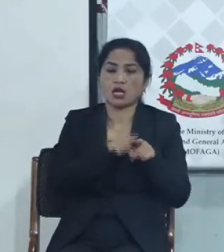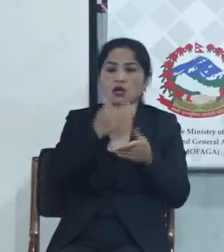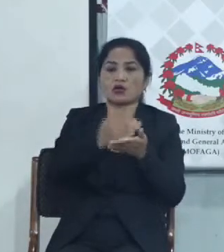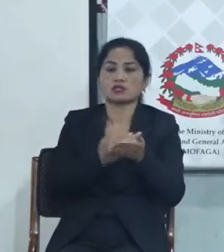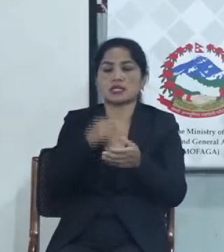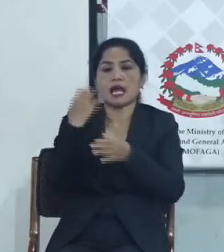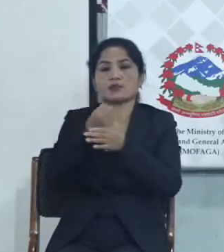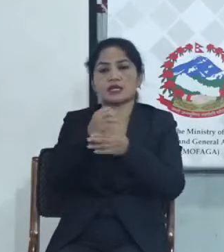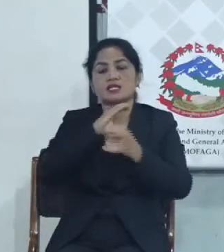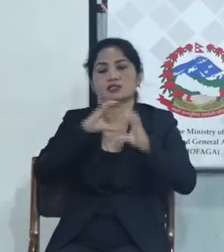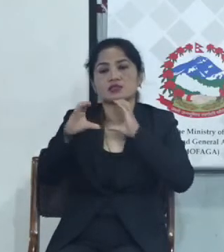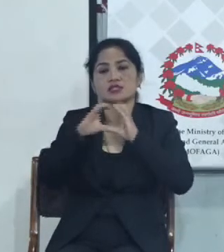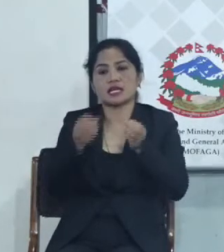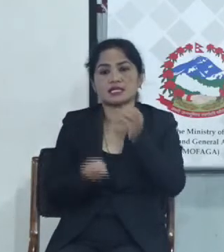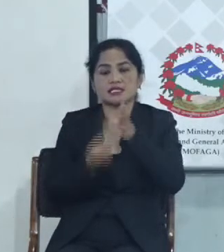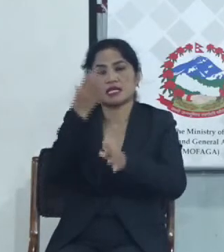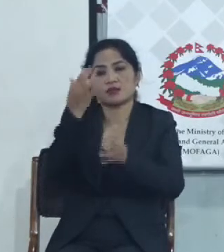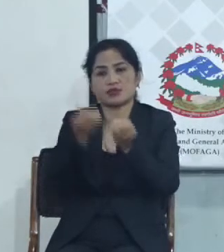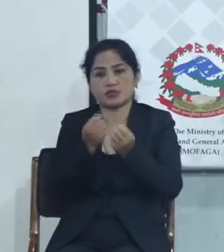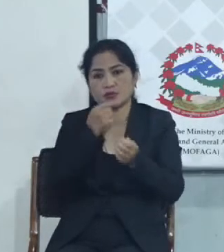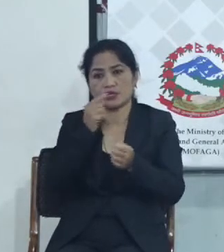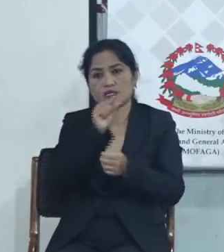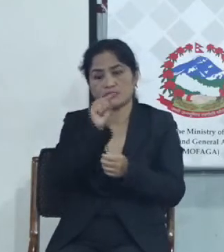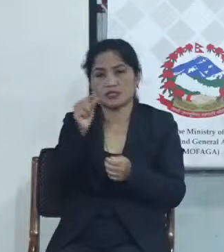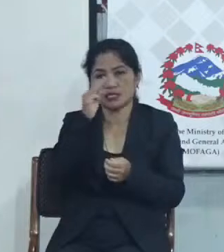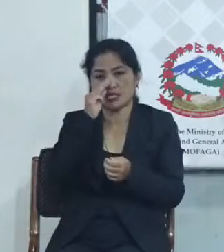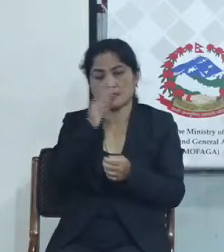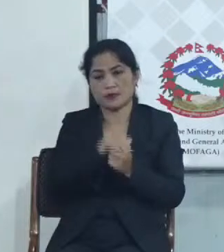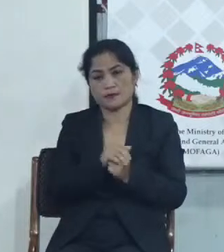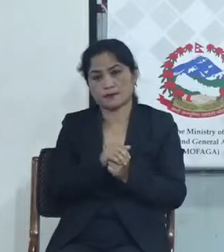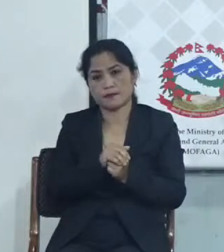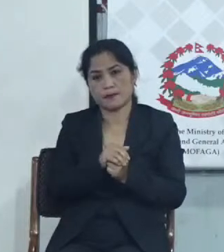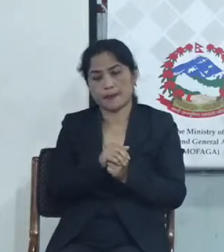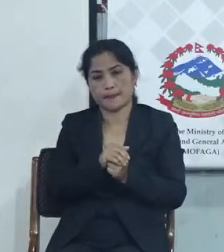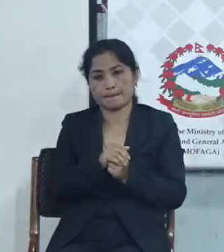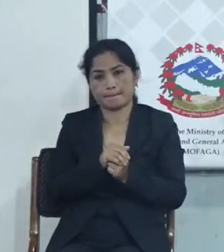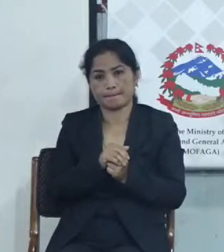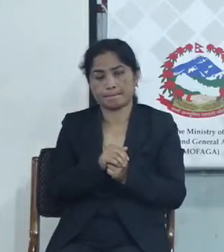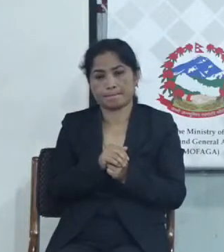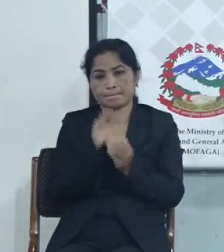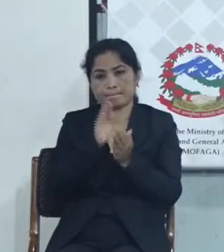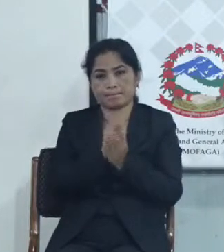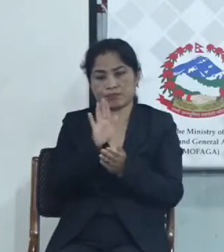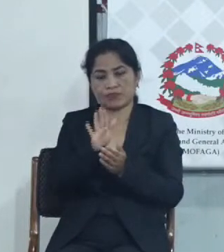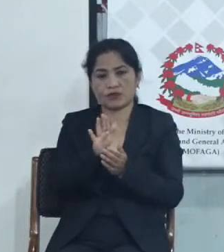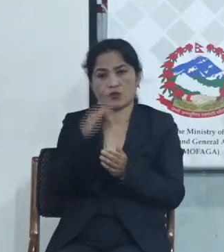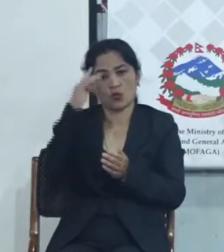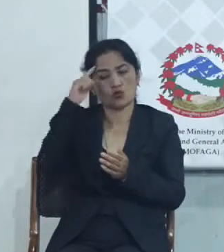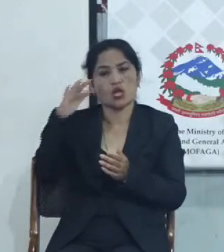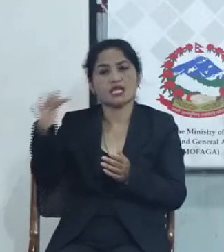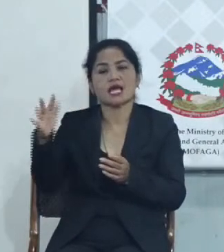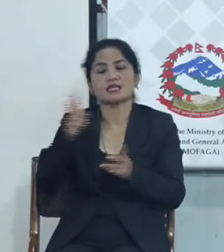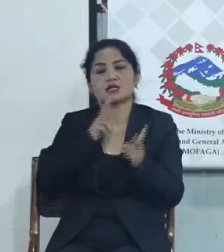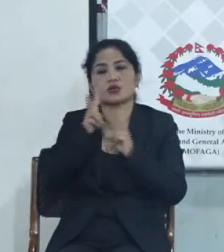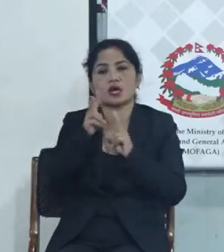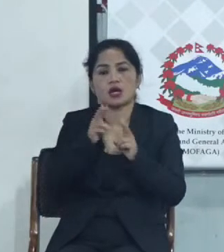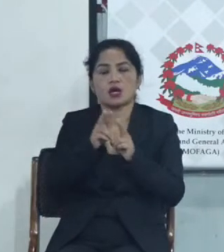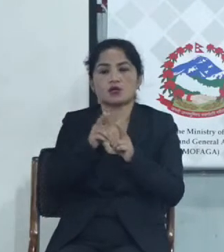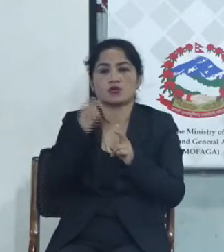are we have in place. So these are the legal documents and the provisions that we have. And